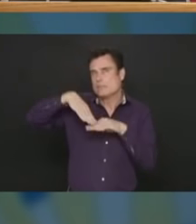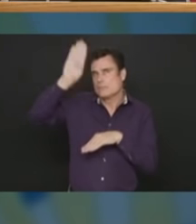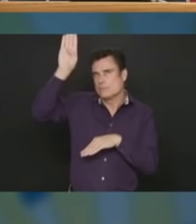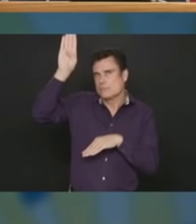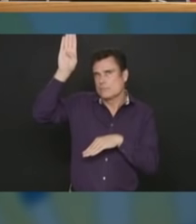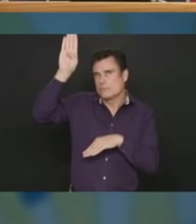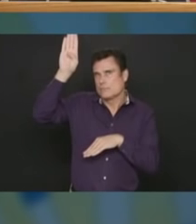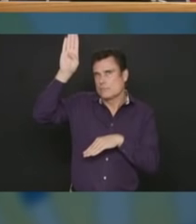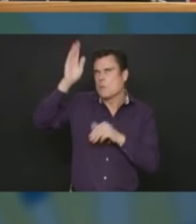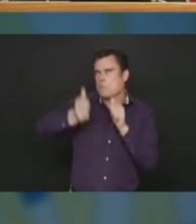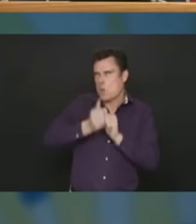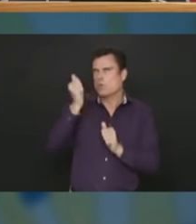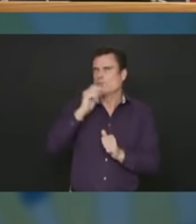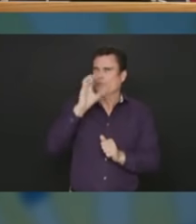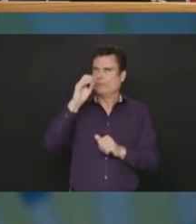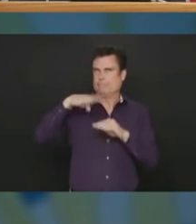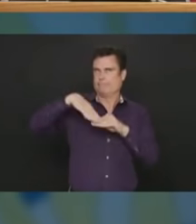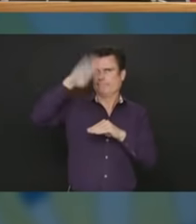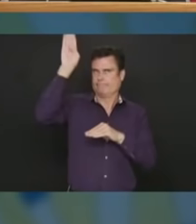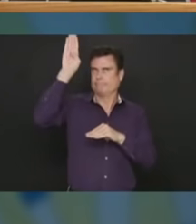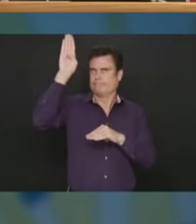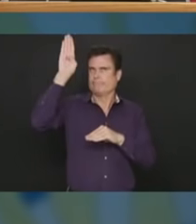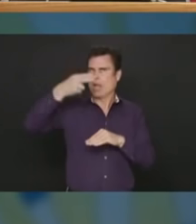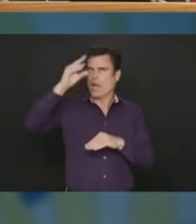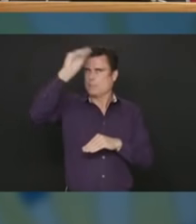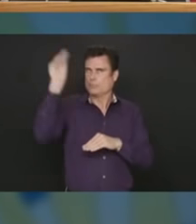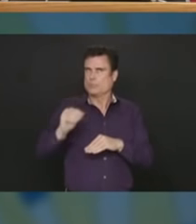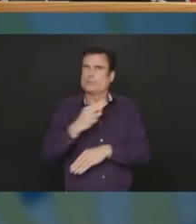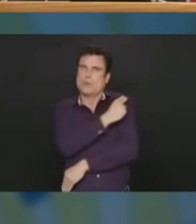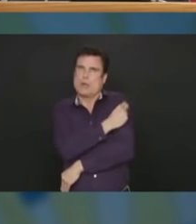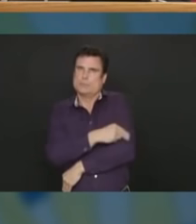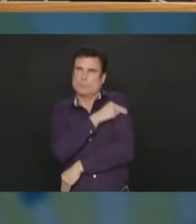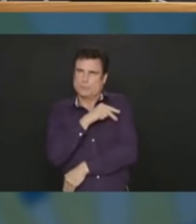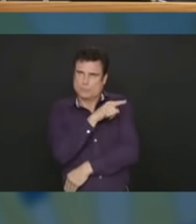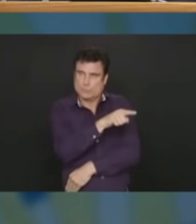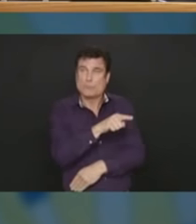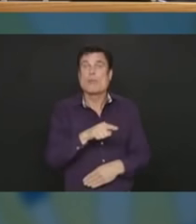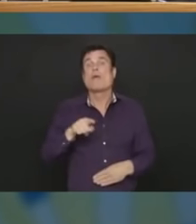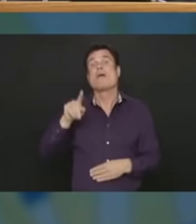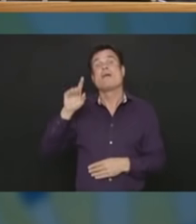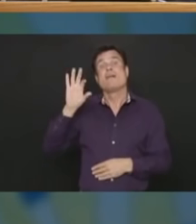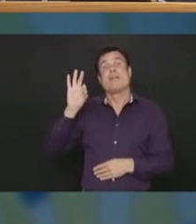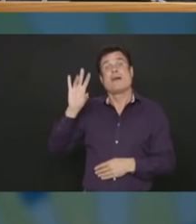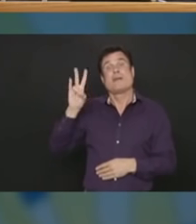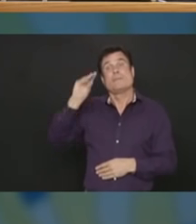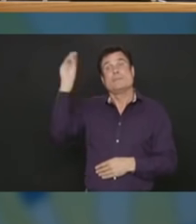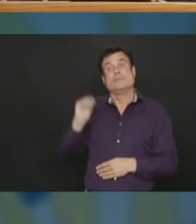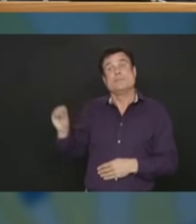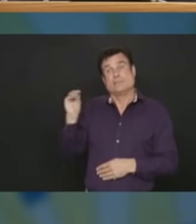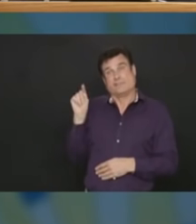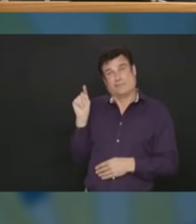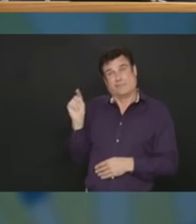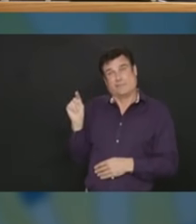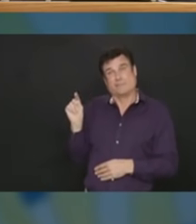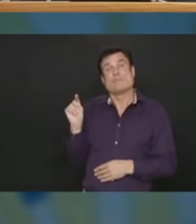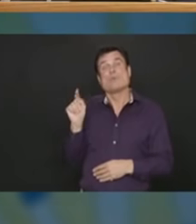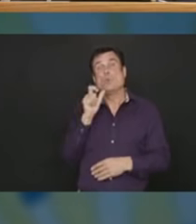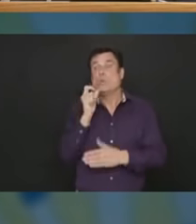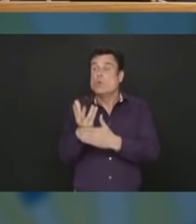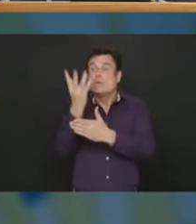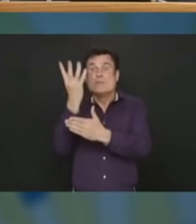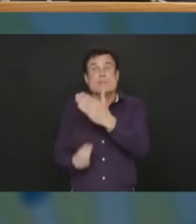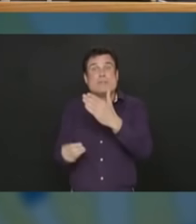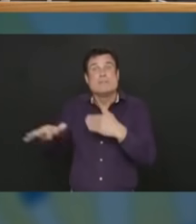50, and we know that the majority of them were in their 70s or 80s. The second line talks